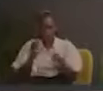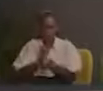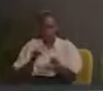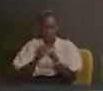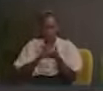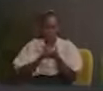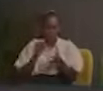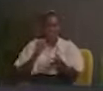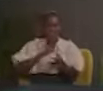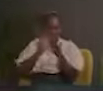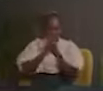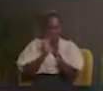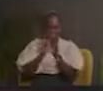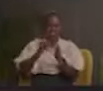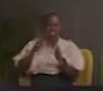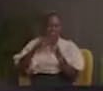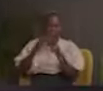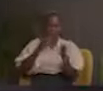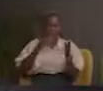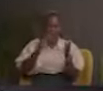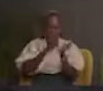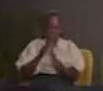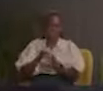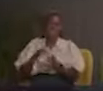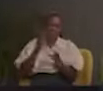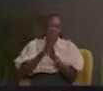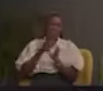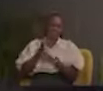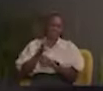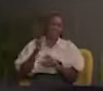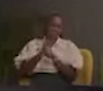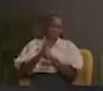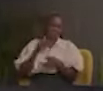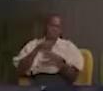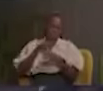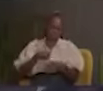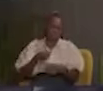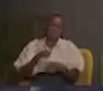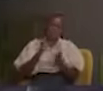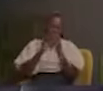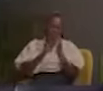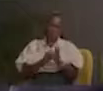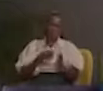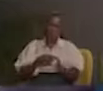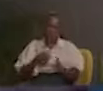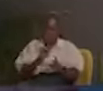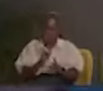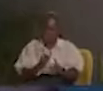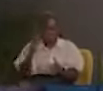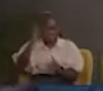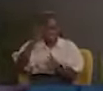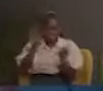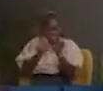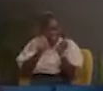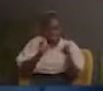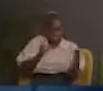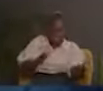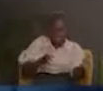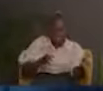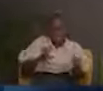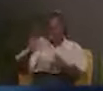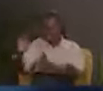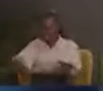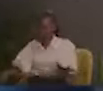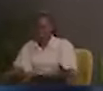Christ, the favor of God is at work in me, manifesting me. And yet he's taking his CV and he's dropping it. Regardless the